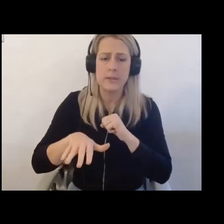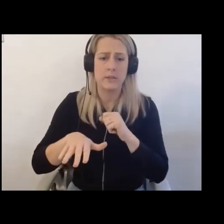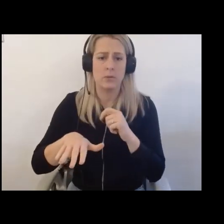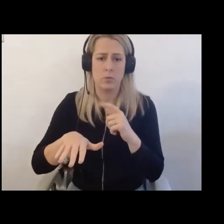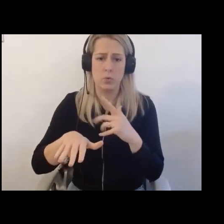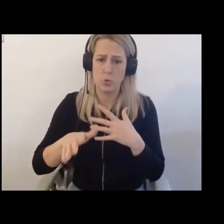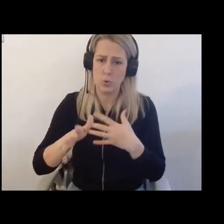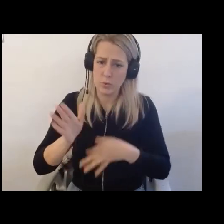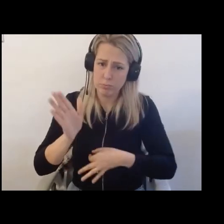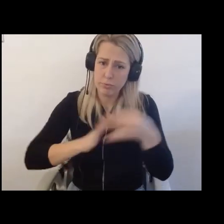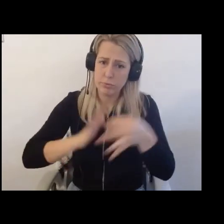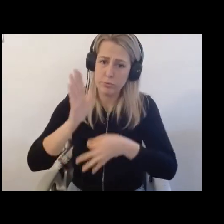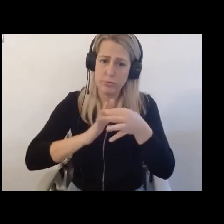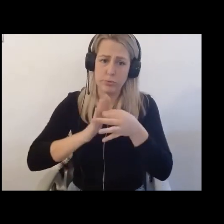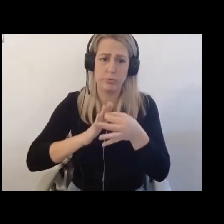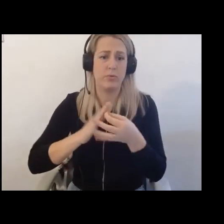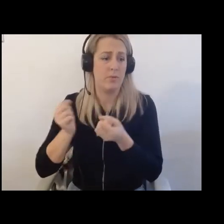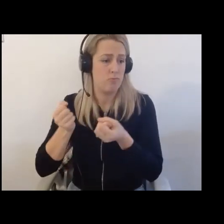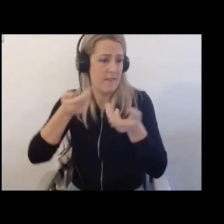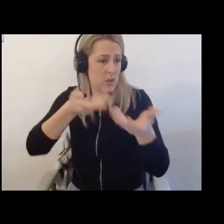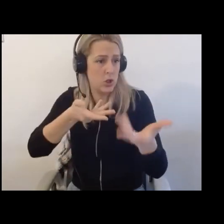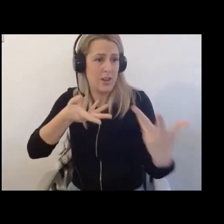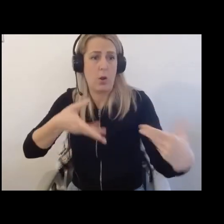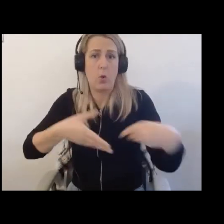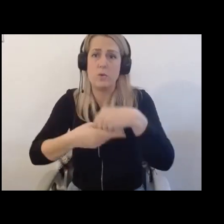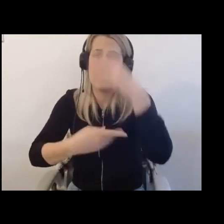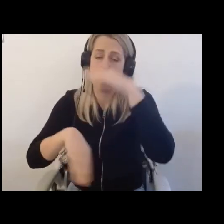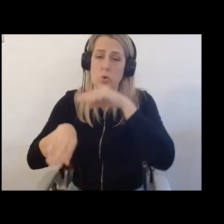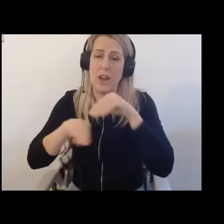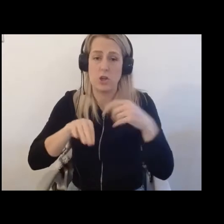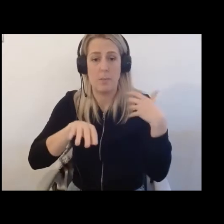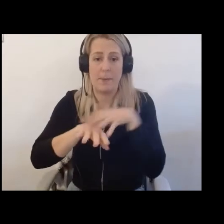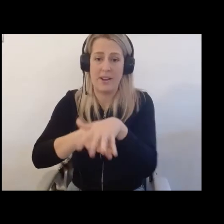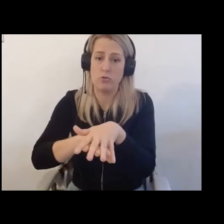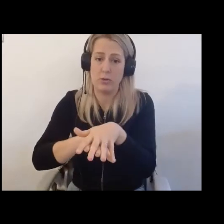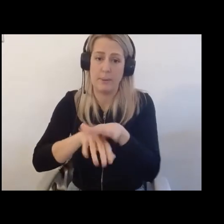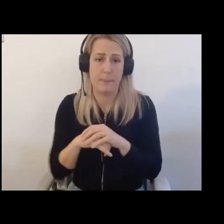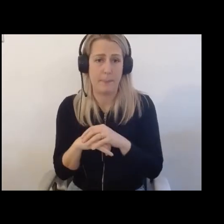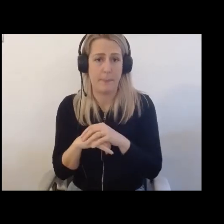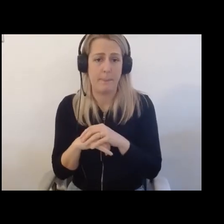very importantly, reduce the cost of assistive ICT